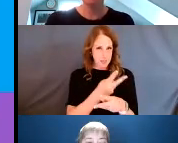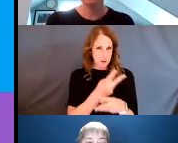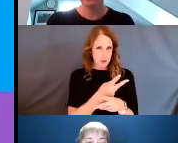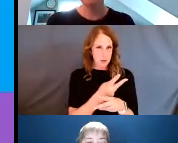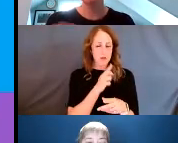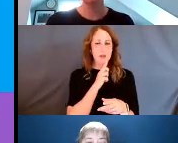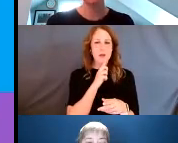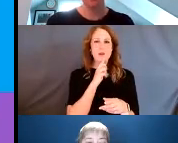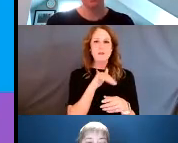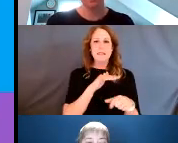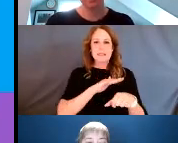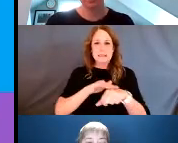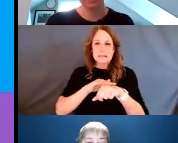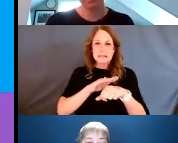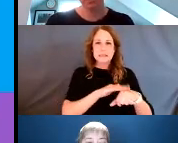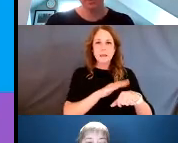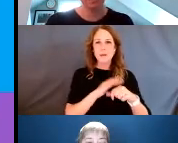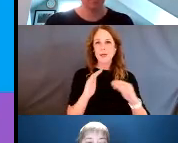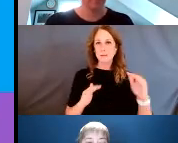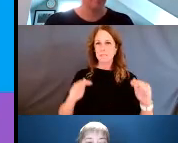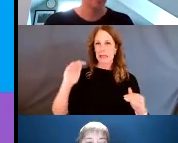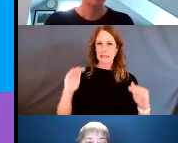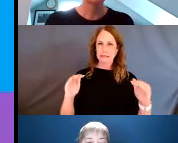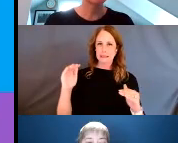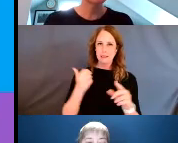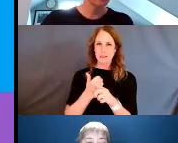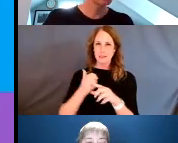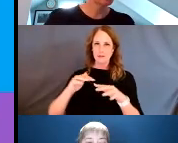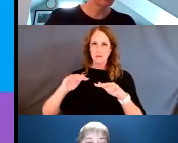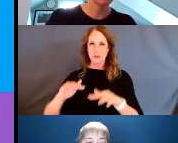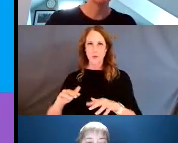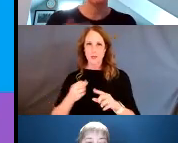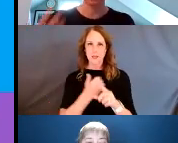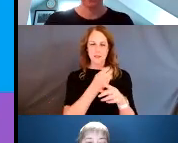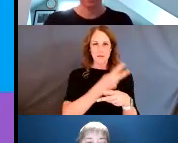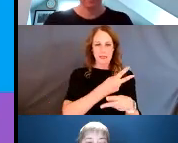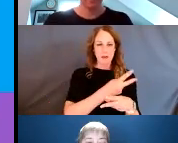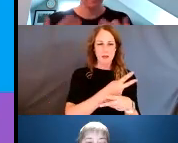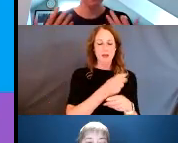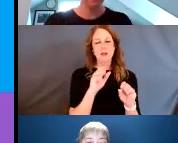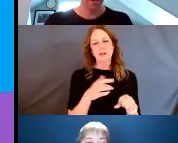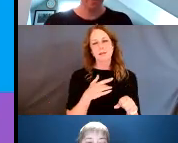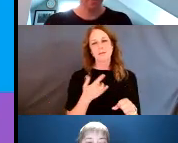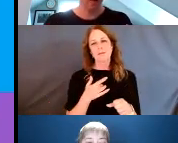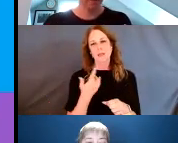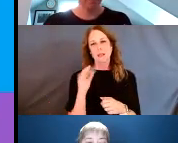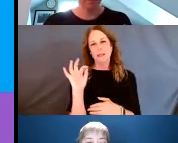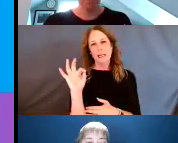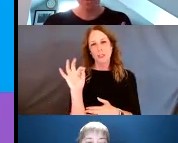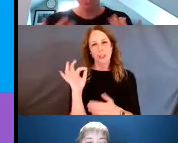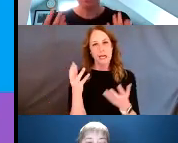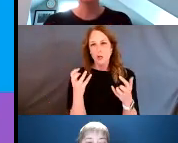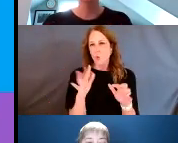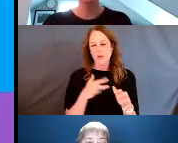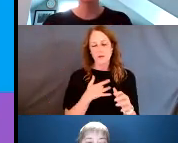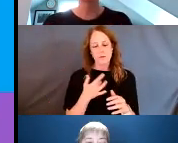really cautioning about those imbalances between self-soothing and self-care. So this feels very lectury to me, and that's not how I want it to